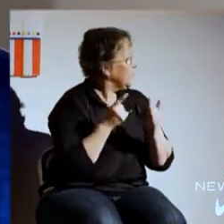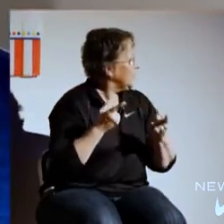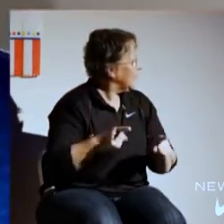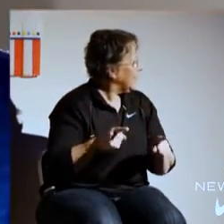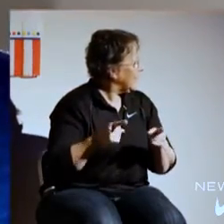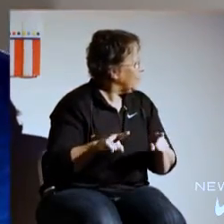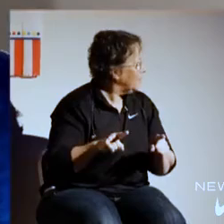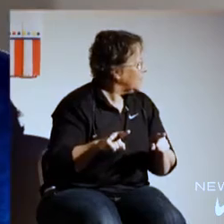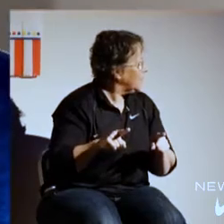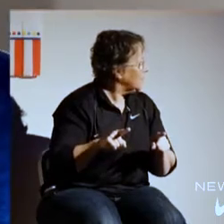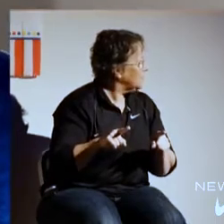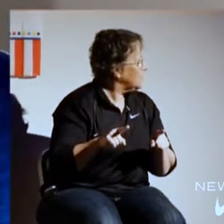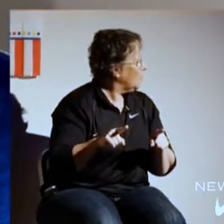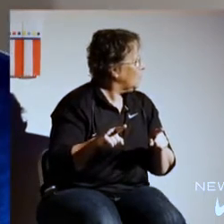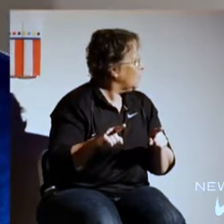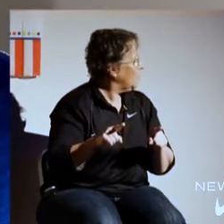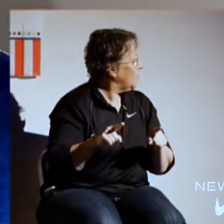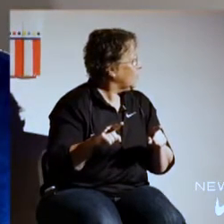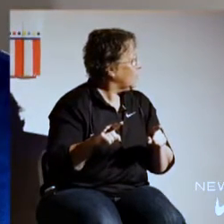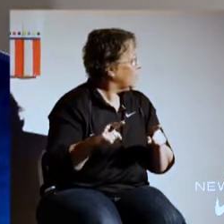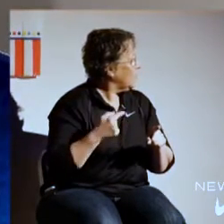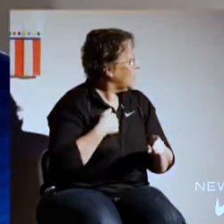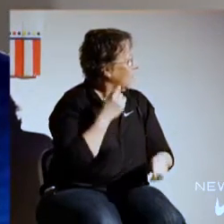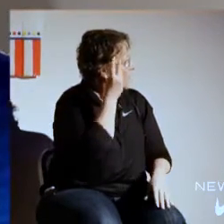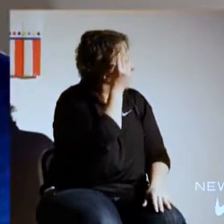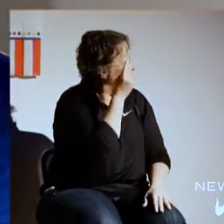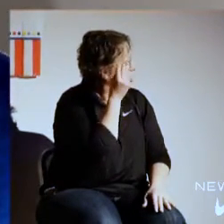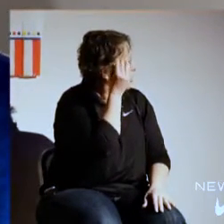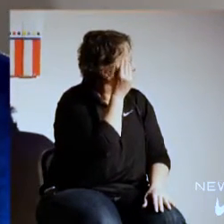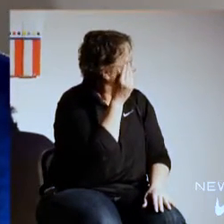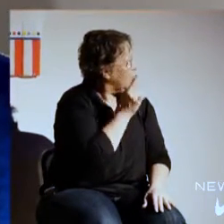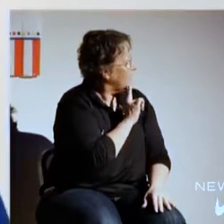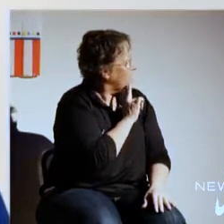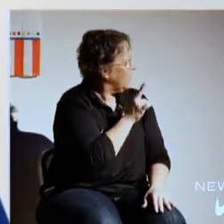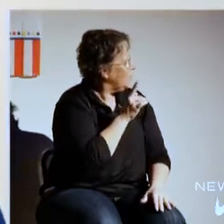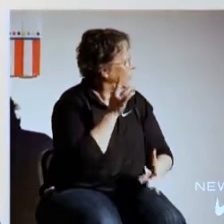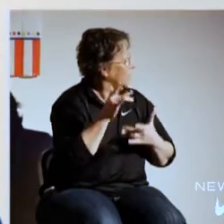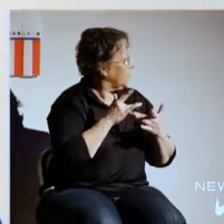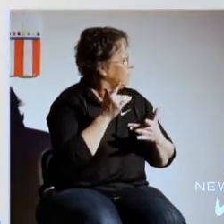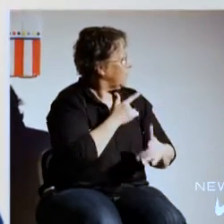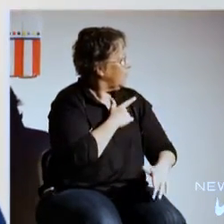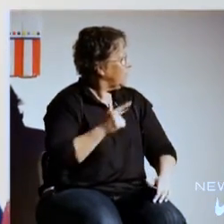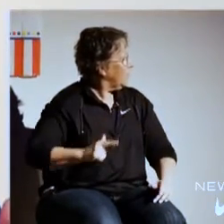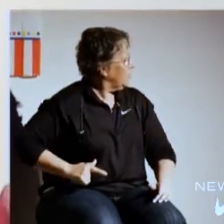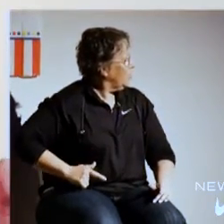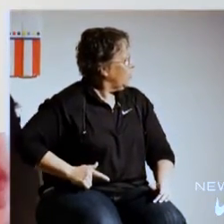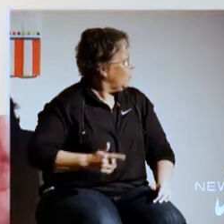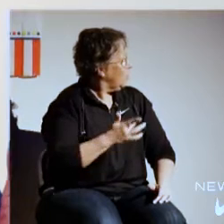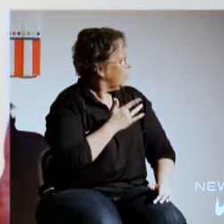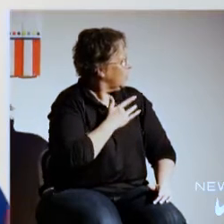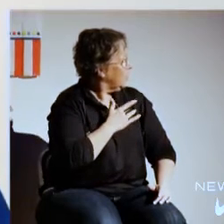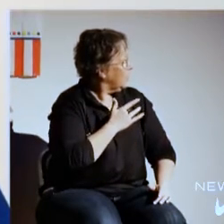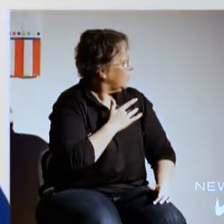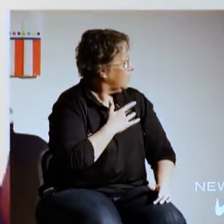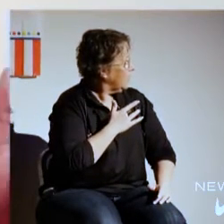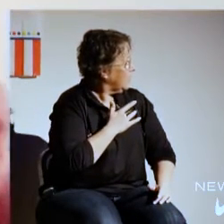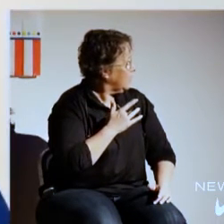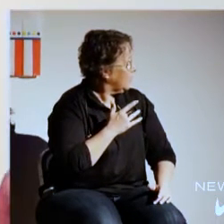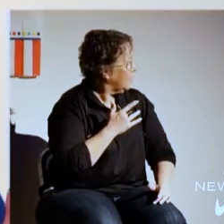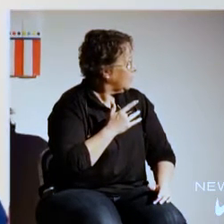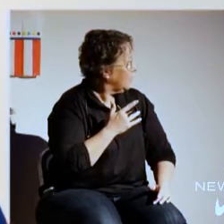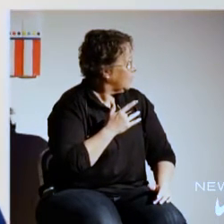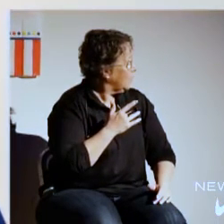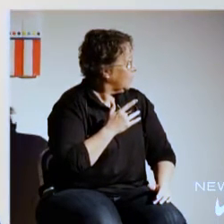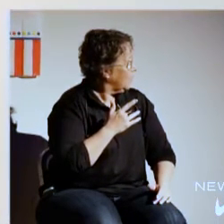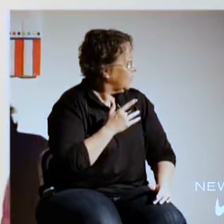I thought about it for a second, and I really felt the Lord tugging in my heart that you this is, you know, we're calling you, you